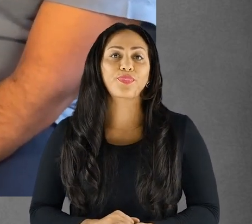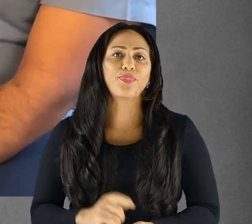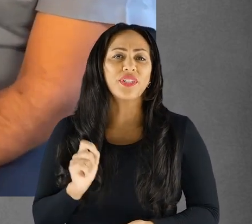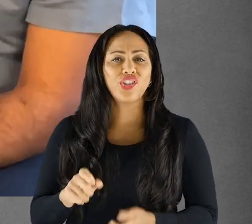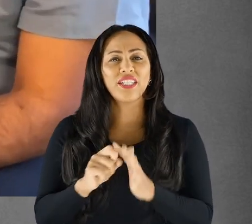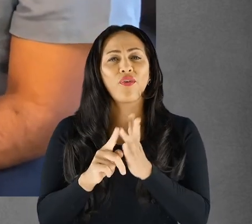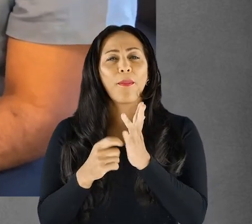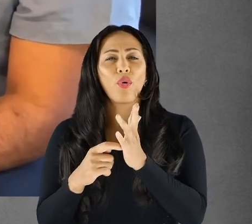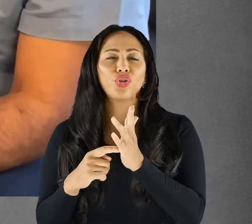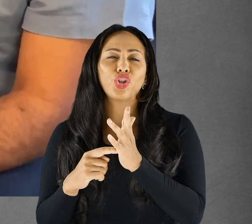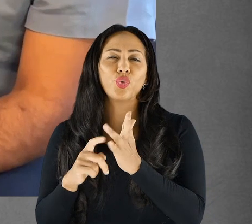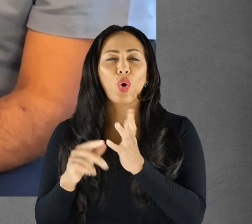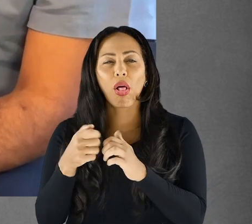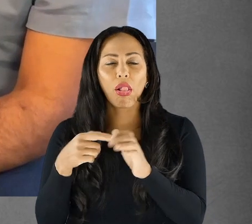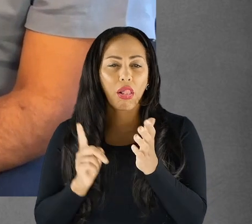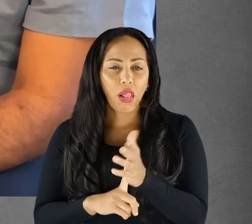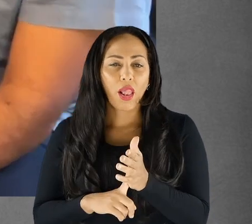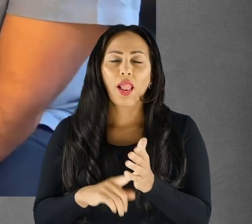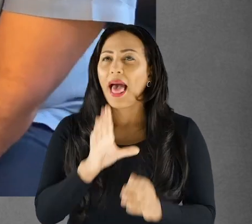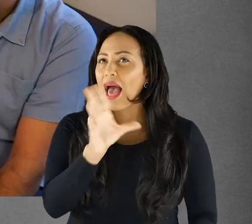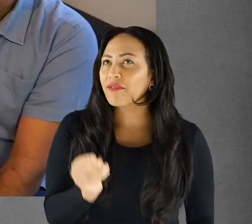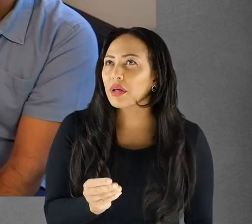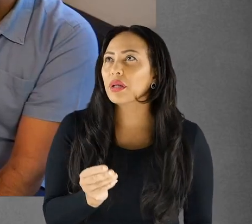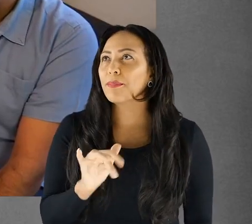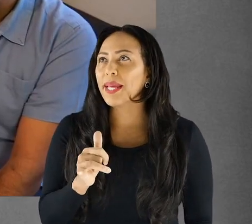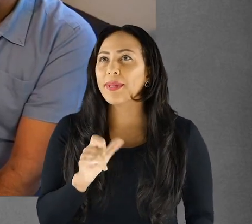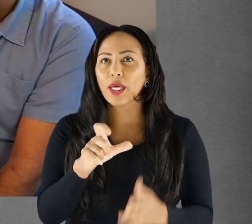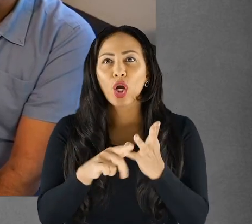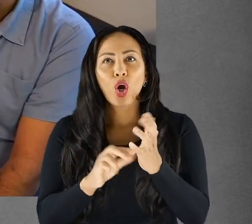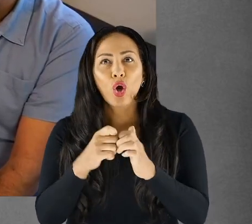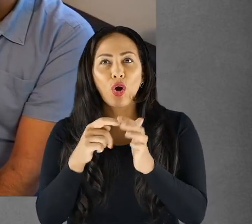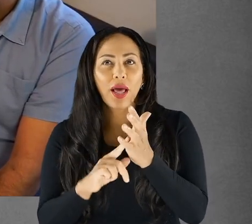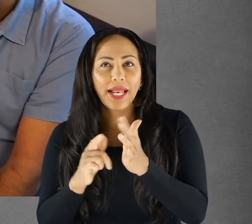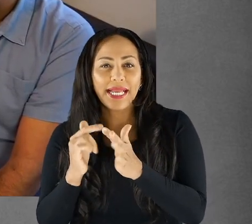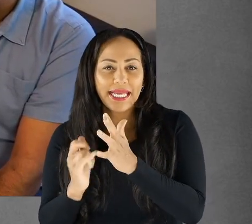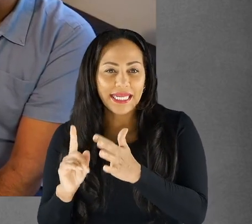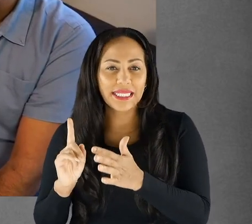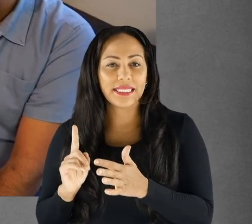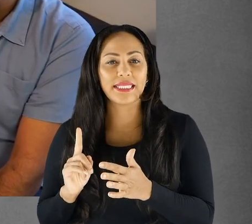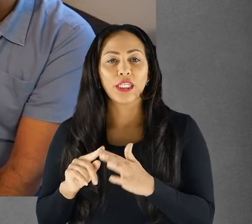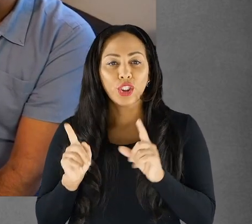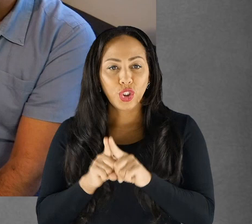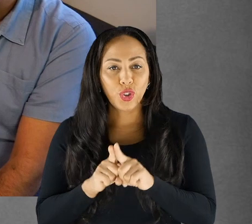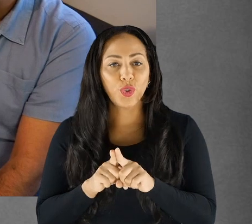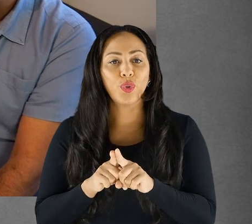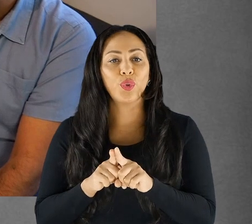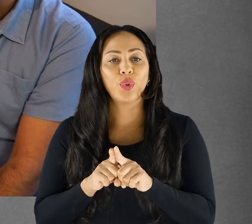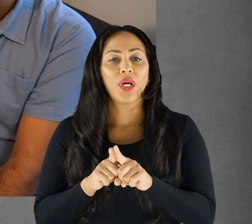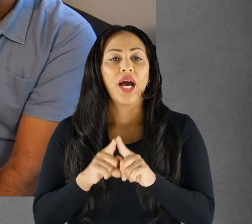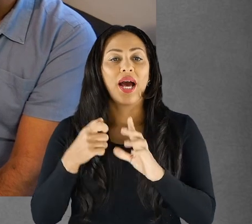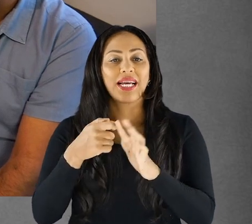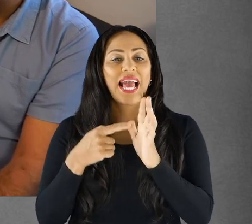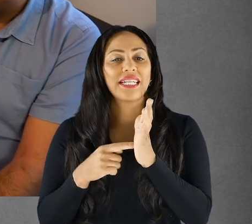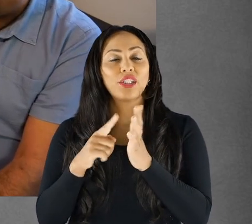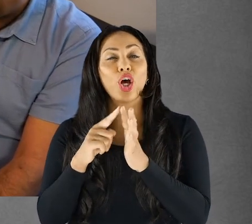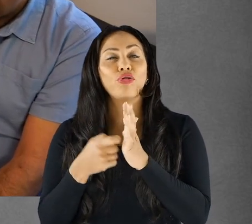African, Congolese maybe, and Luis Catarega, who kind of came in like kind of mentor consultant.